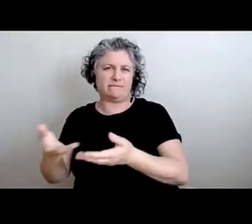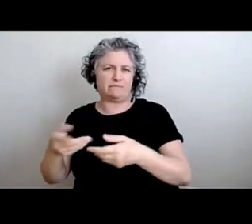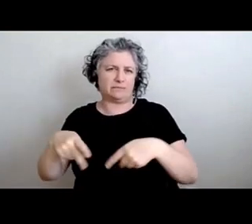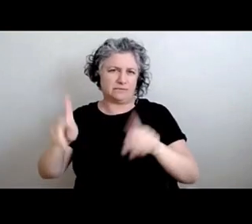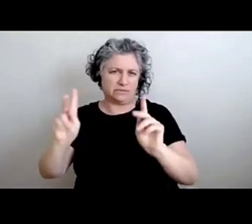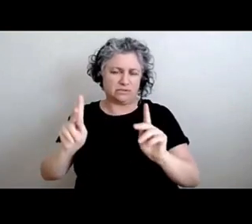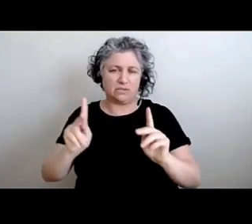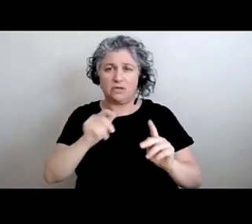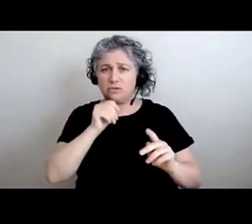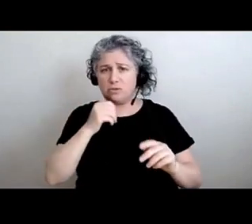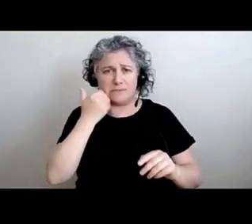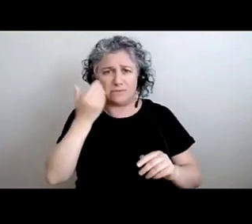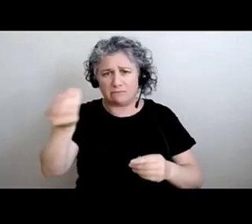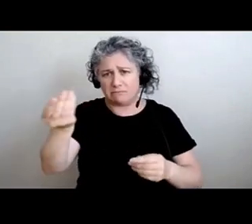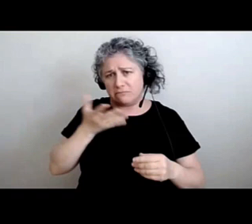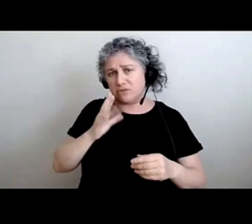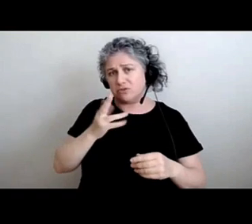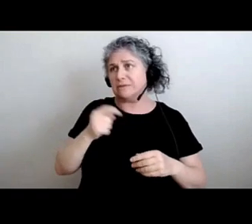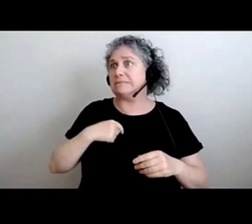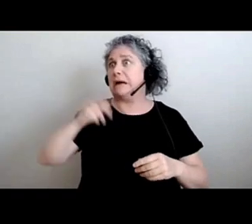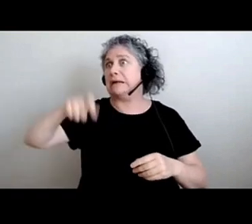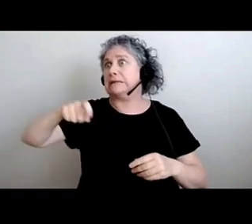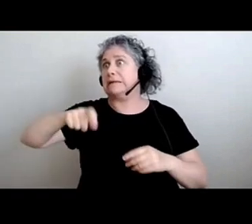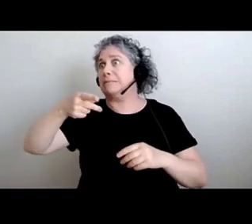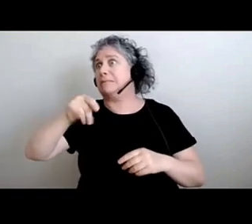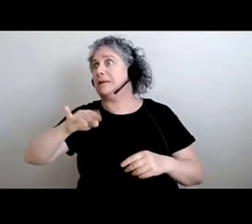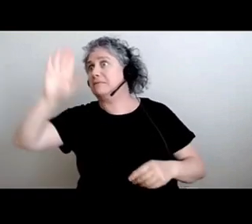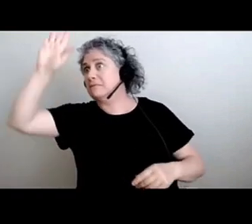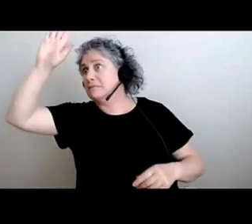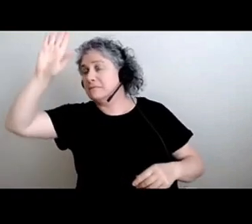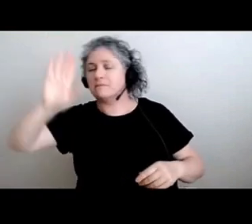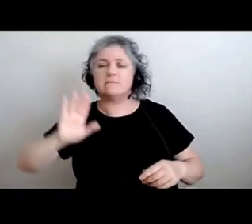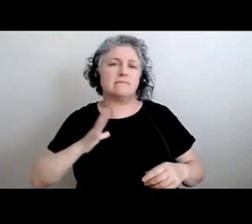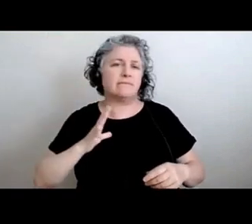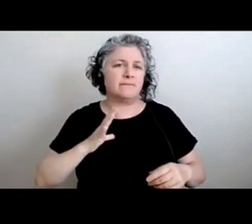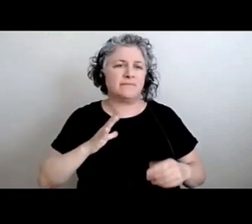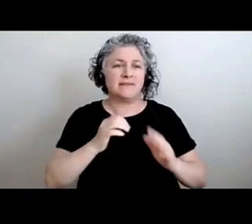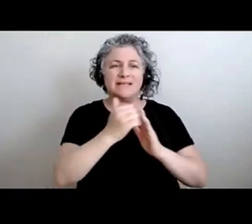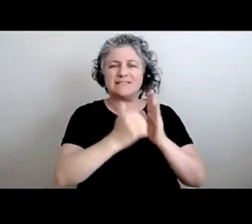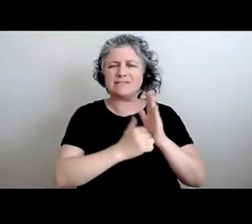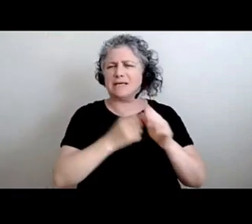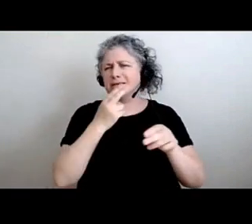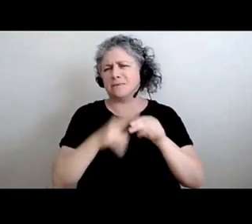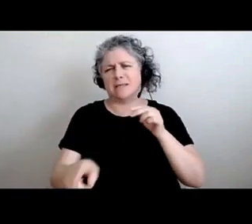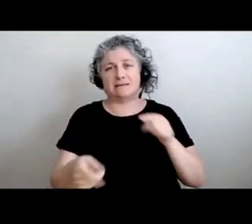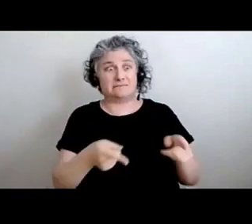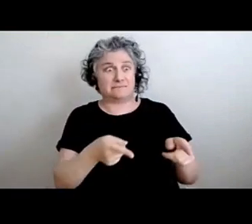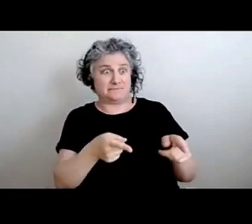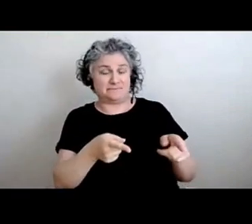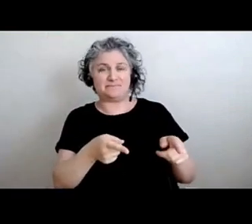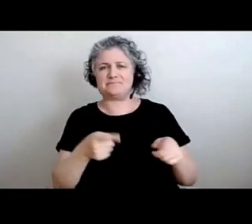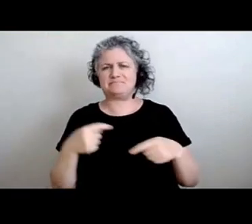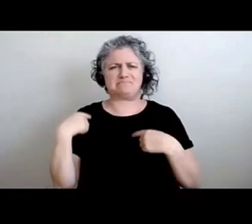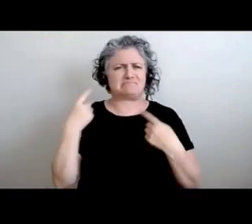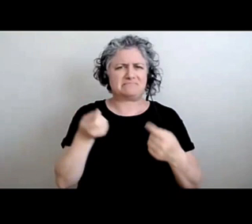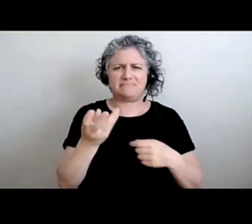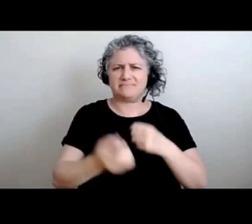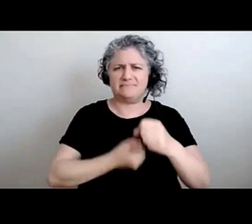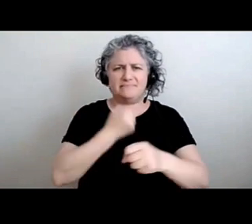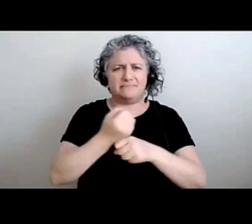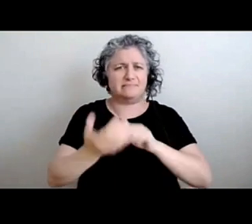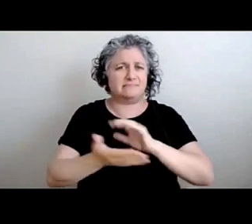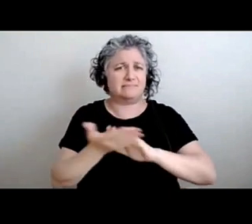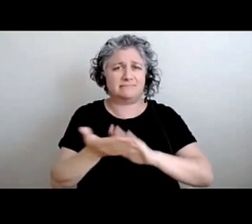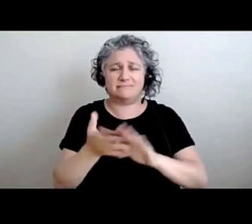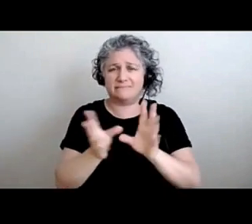shy, let us know in the chat. The agenda for today is quick. Over the last few years, we ran the sessions with you and they were